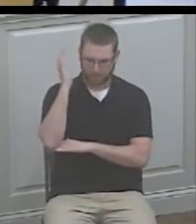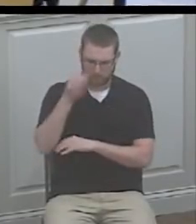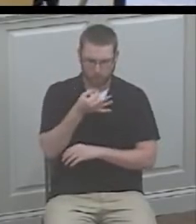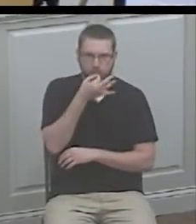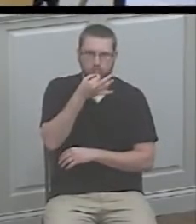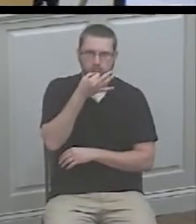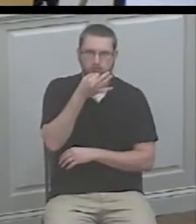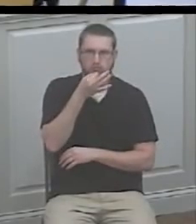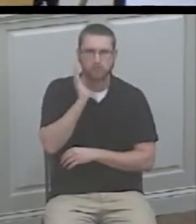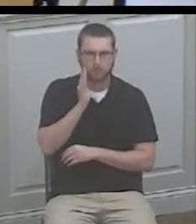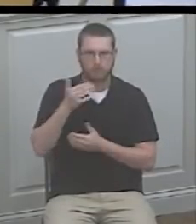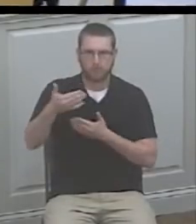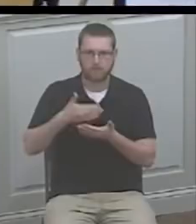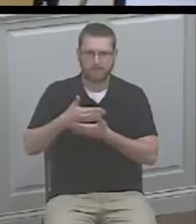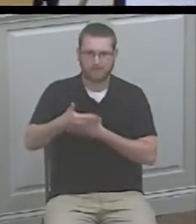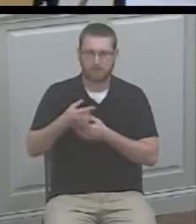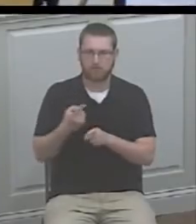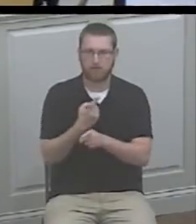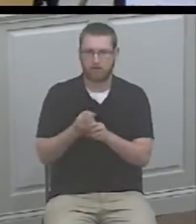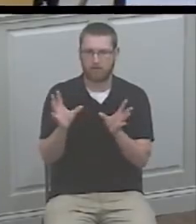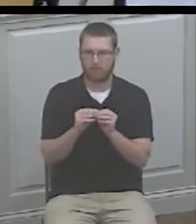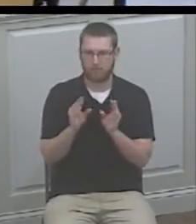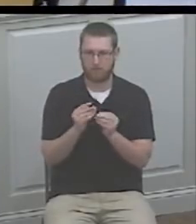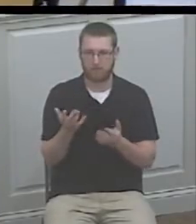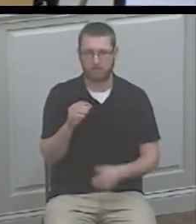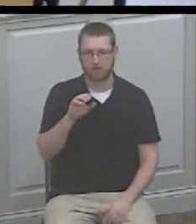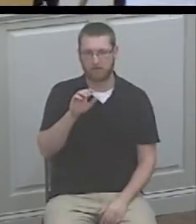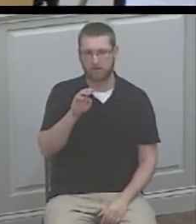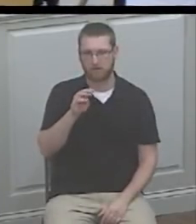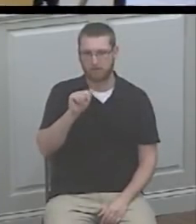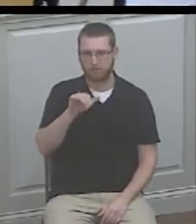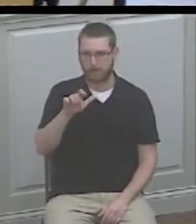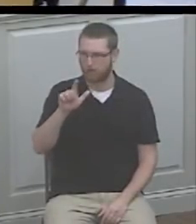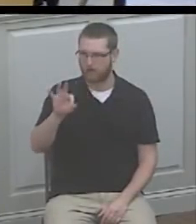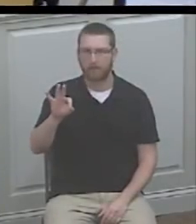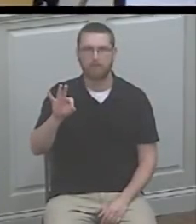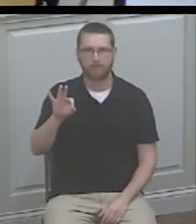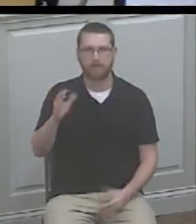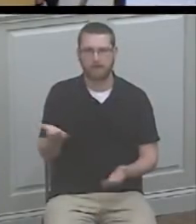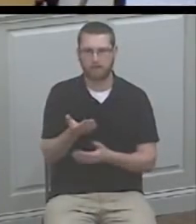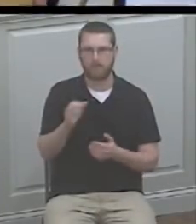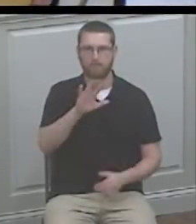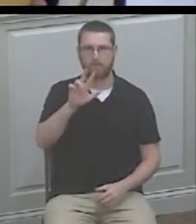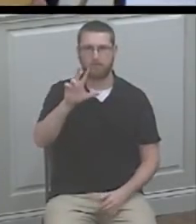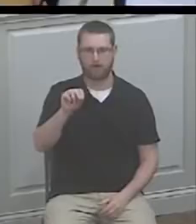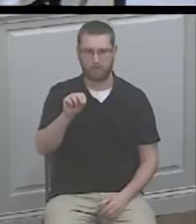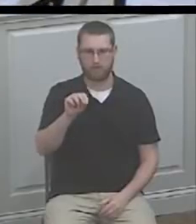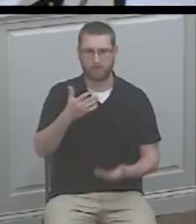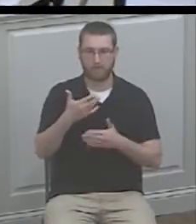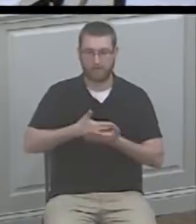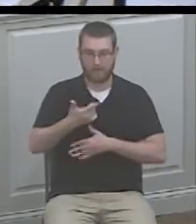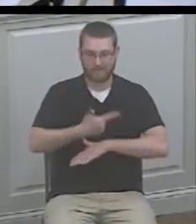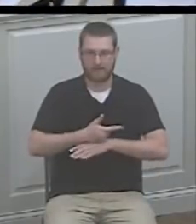you on your next regular meeting, which would be on the 29th of May here at 5:30, the day following the